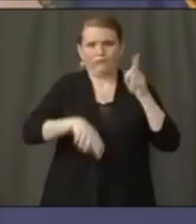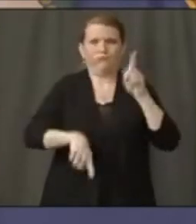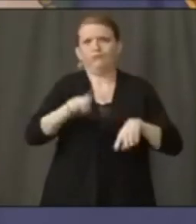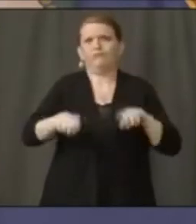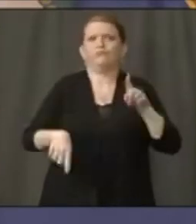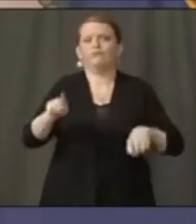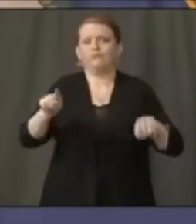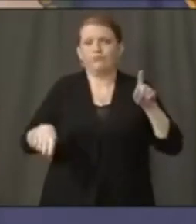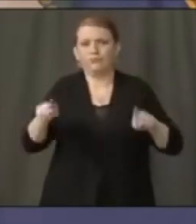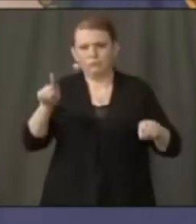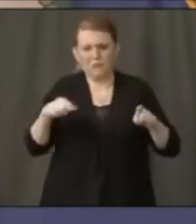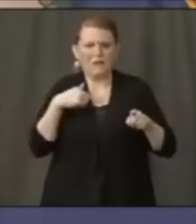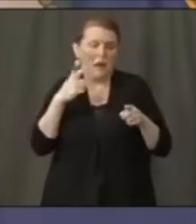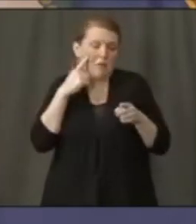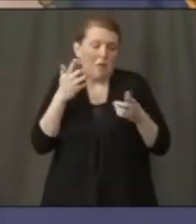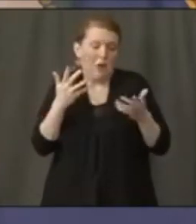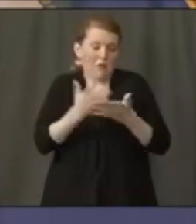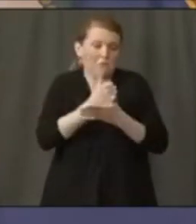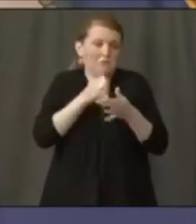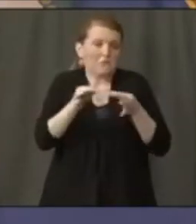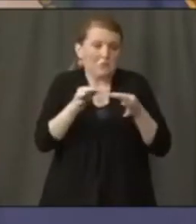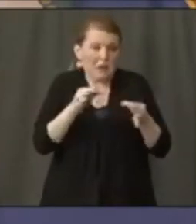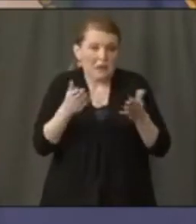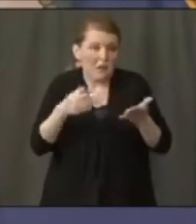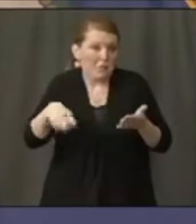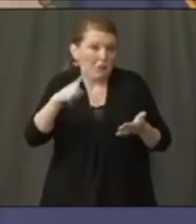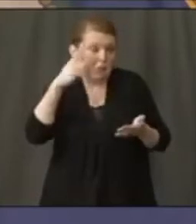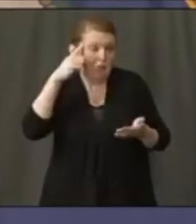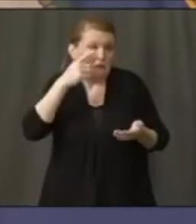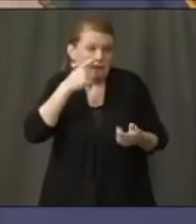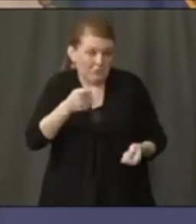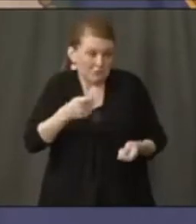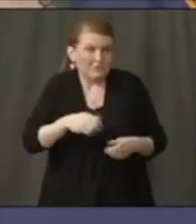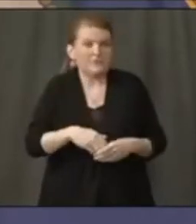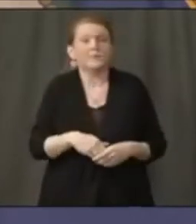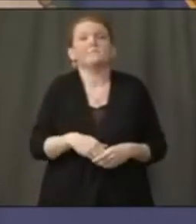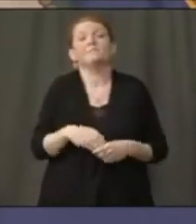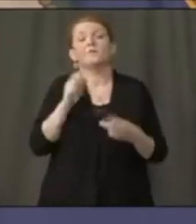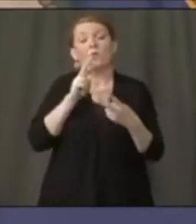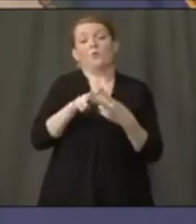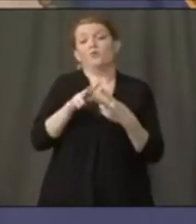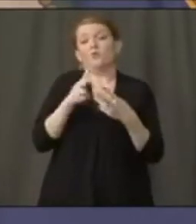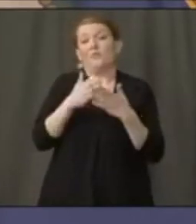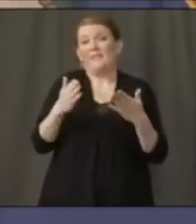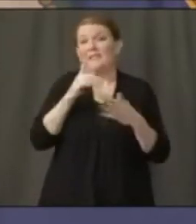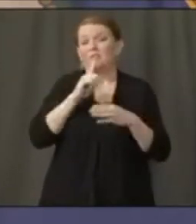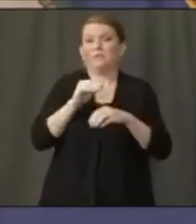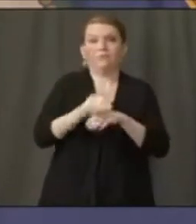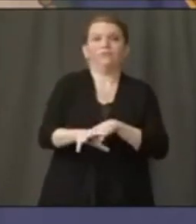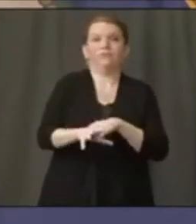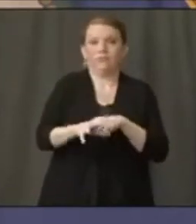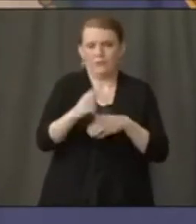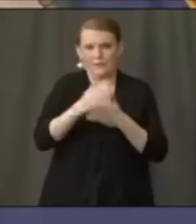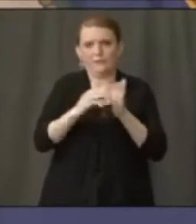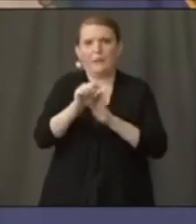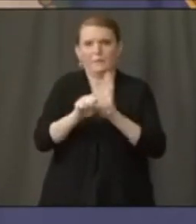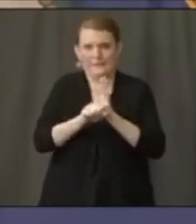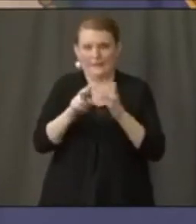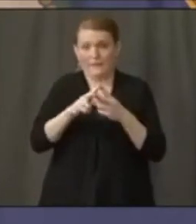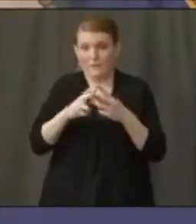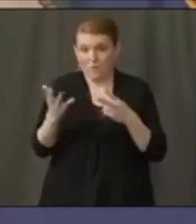interesting. Two big variables about what hit states the hardest. One is the volatility of their